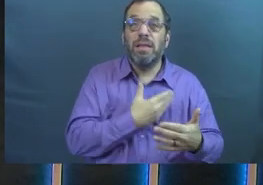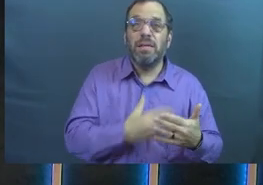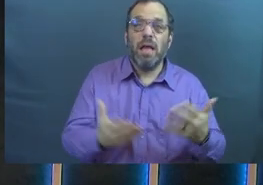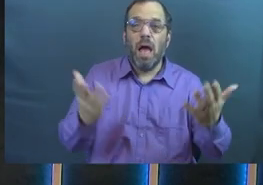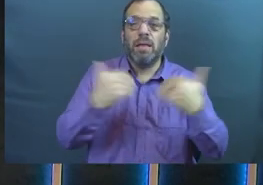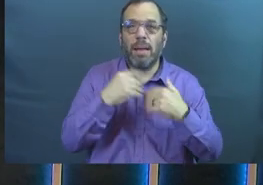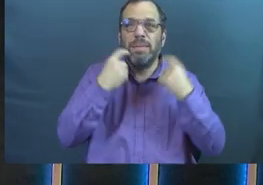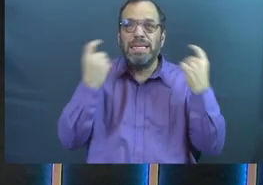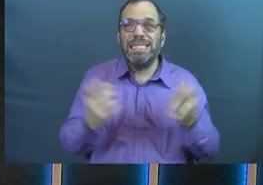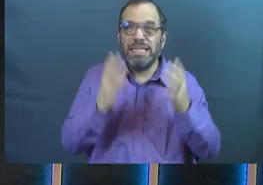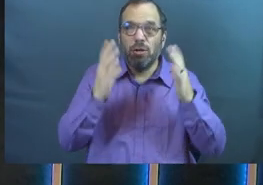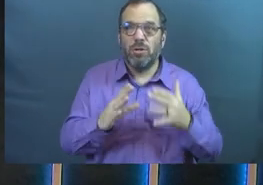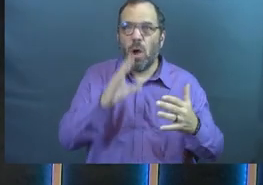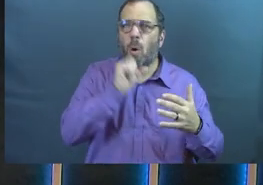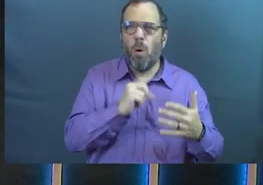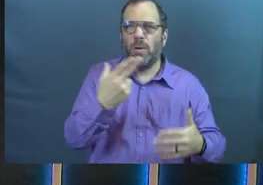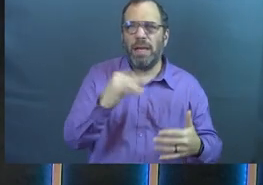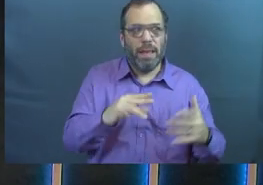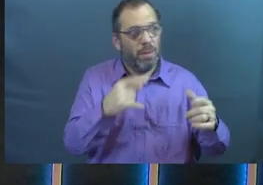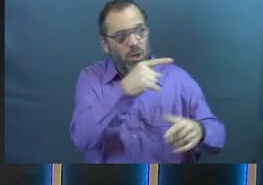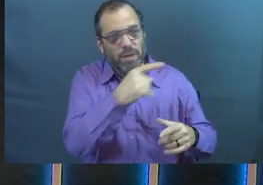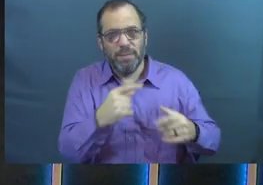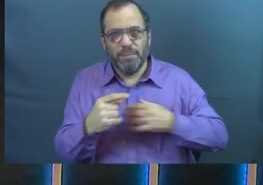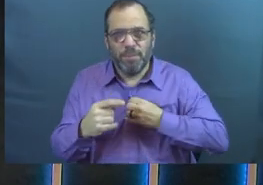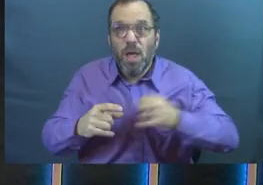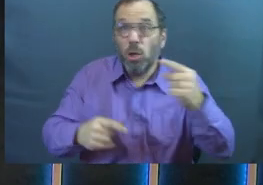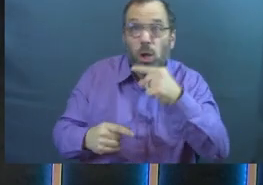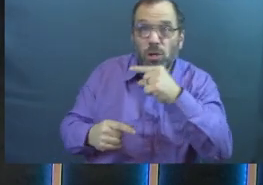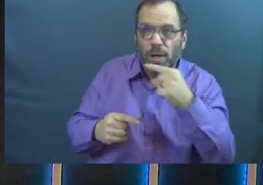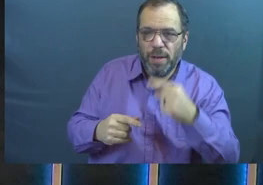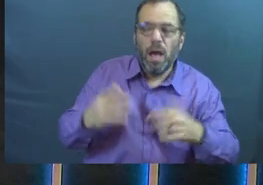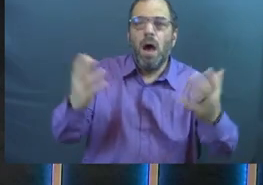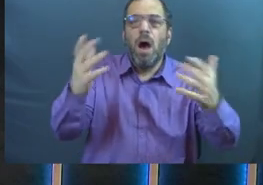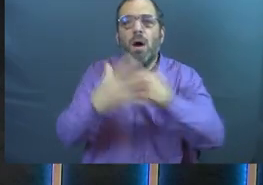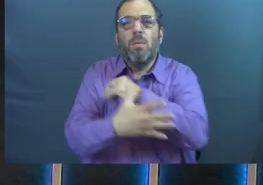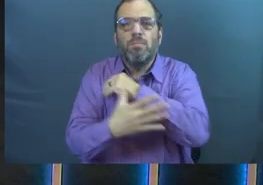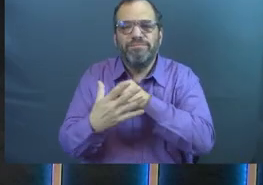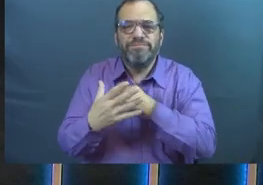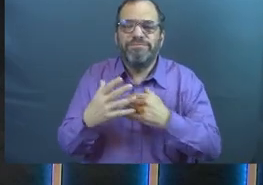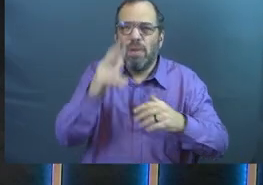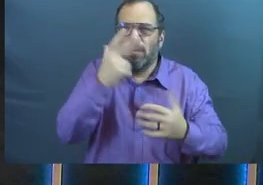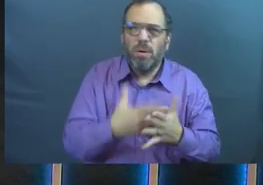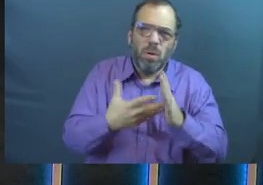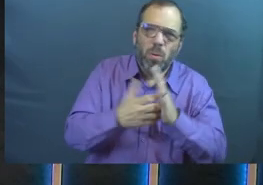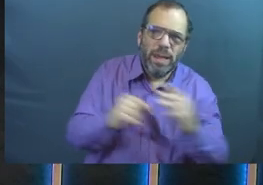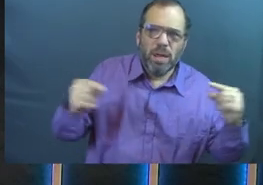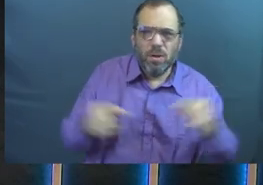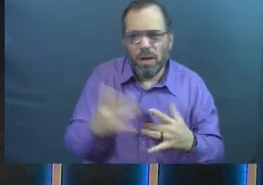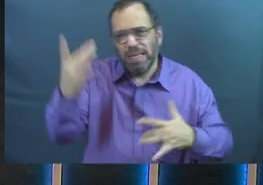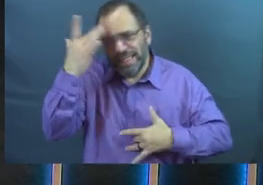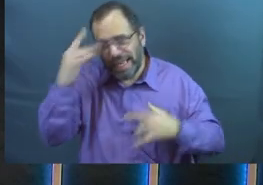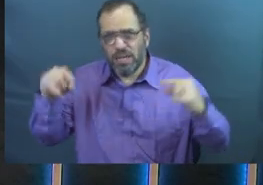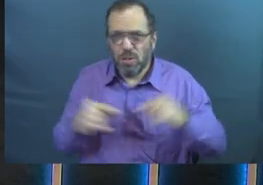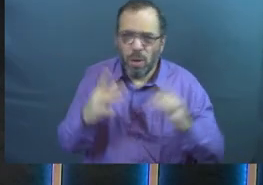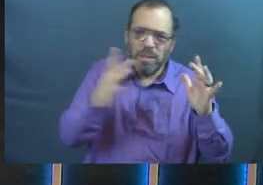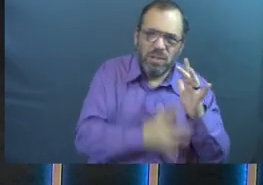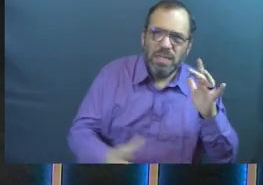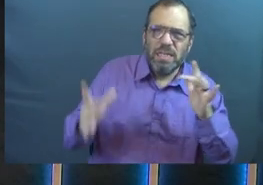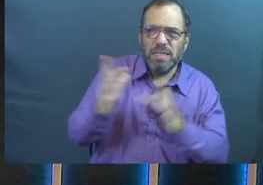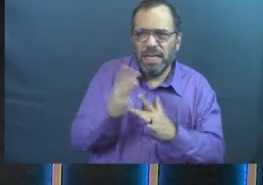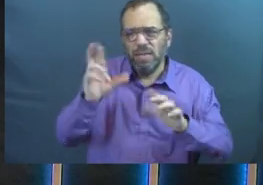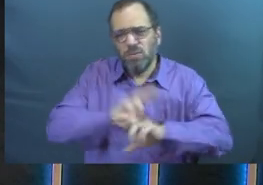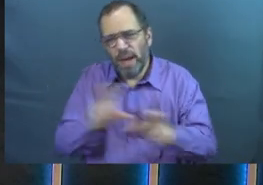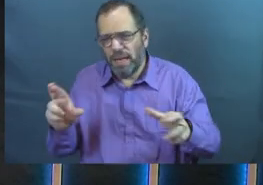Come Ye Sinners. I've got it up on the screen for you. Come Ye Sinners, poor and needy, weak and wounded, sick and sore. Jesus,